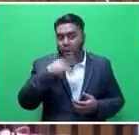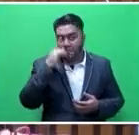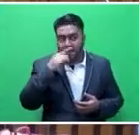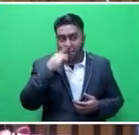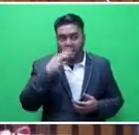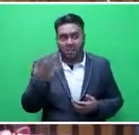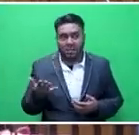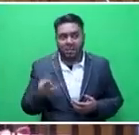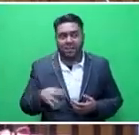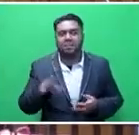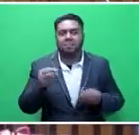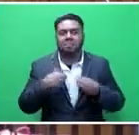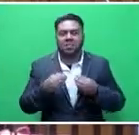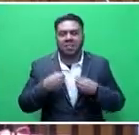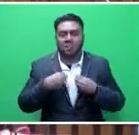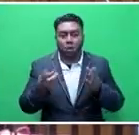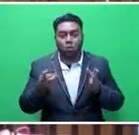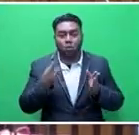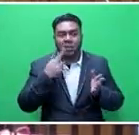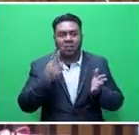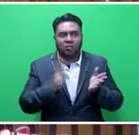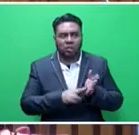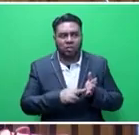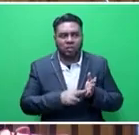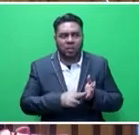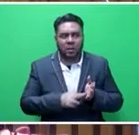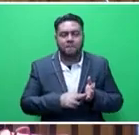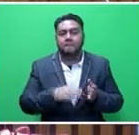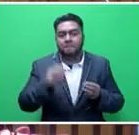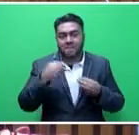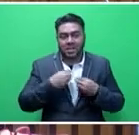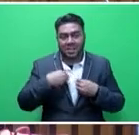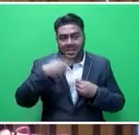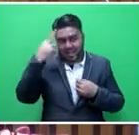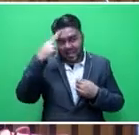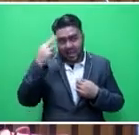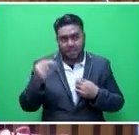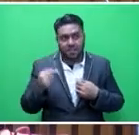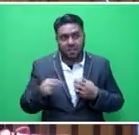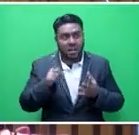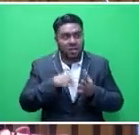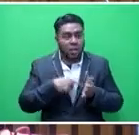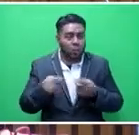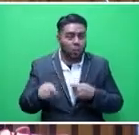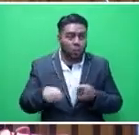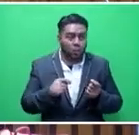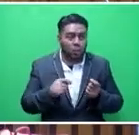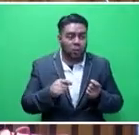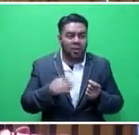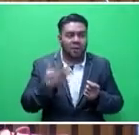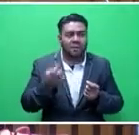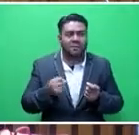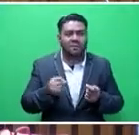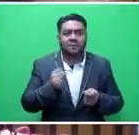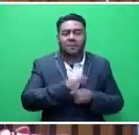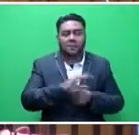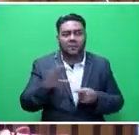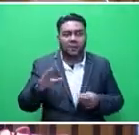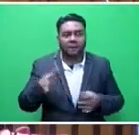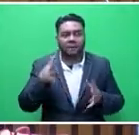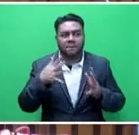have a business registration, a business name at the very least. January, if you went up, sir, to the company's office, it was